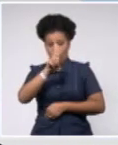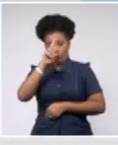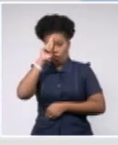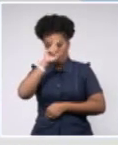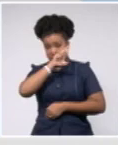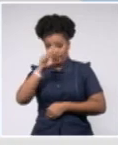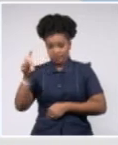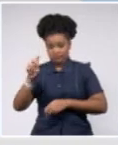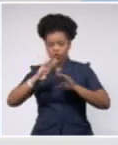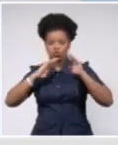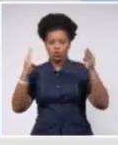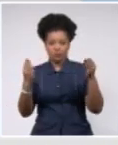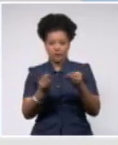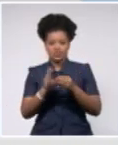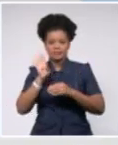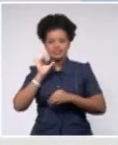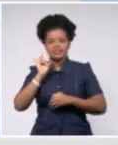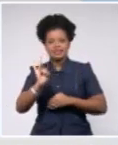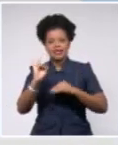Today,